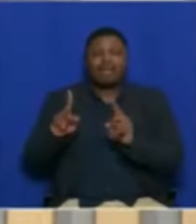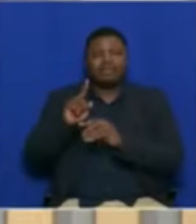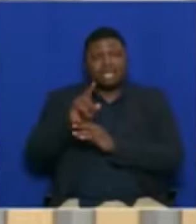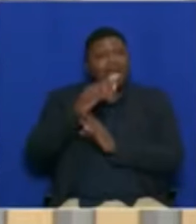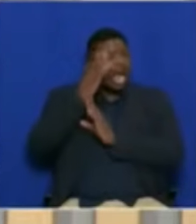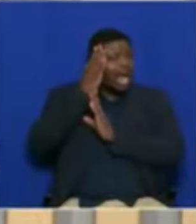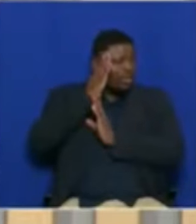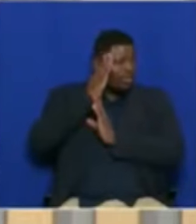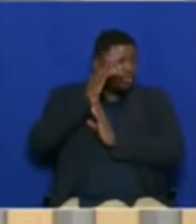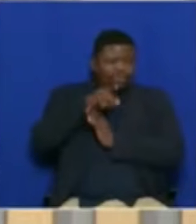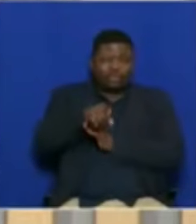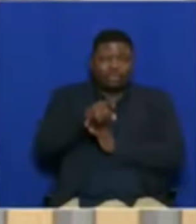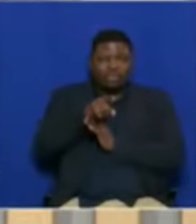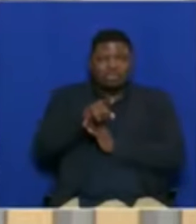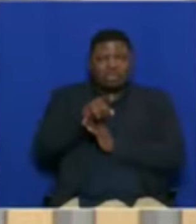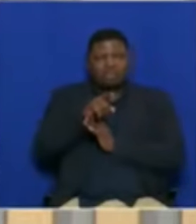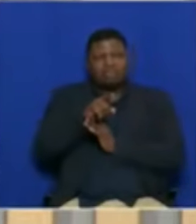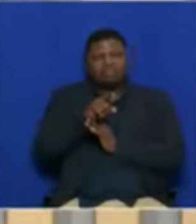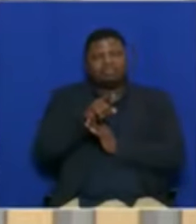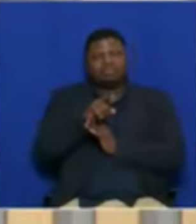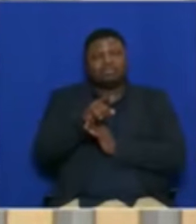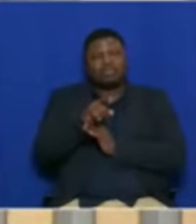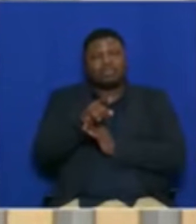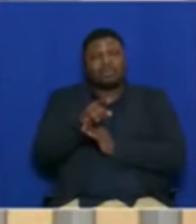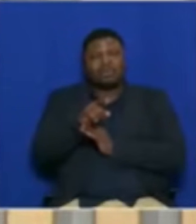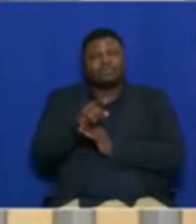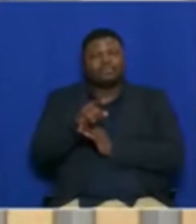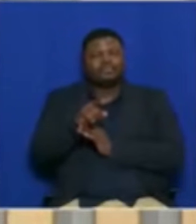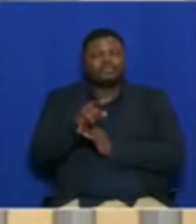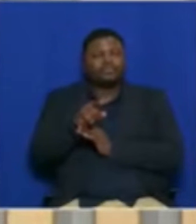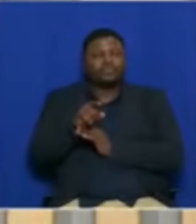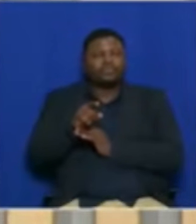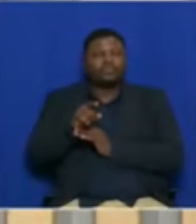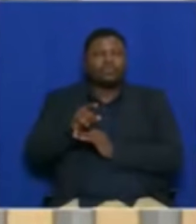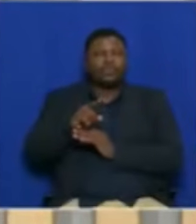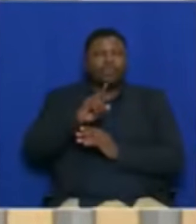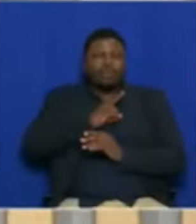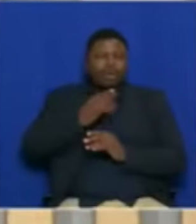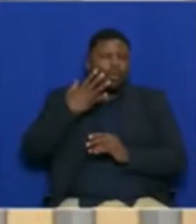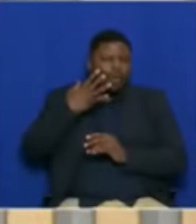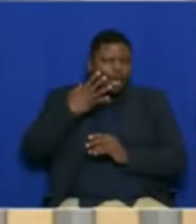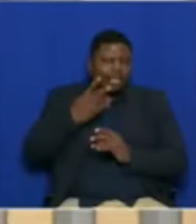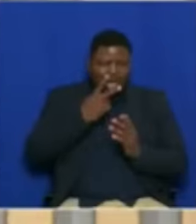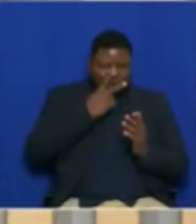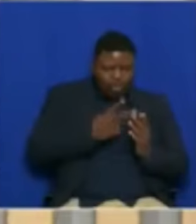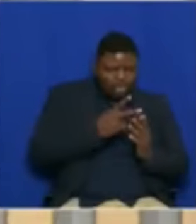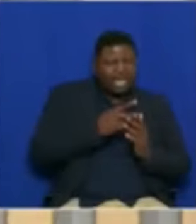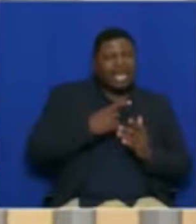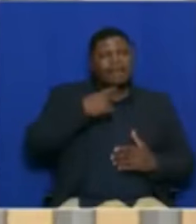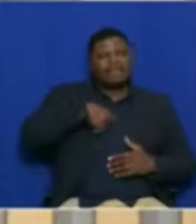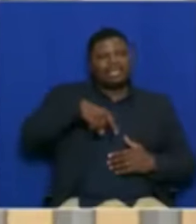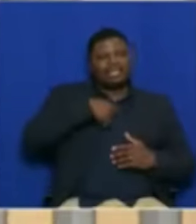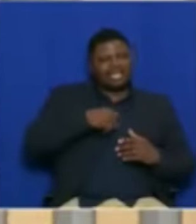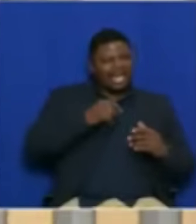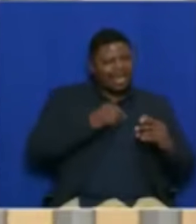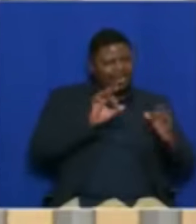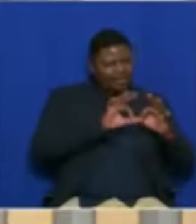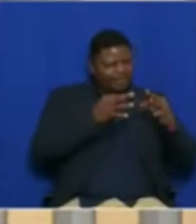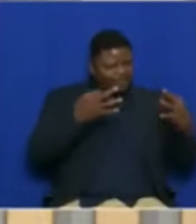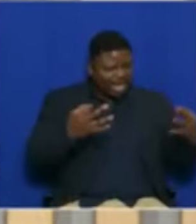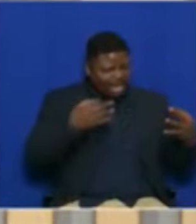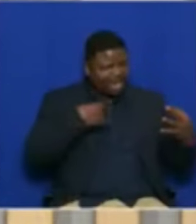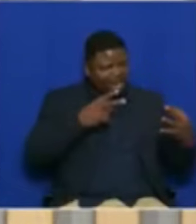at Mokwele's personal file and Mokwele's original records, that would have been a request from